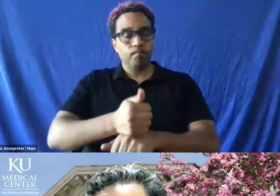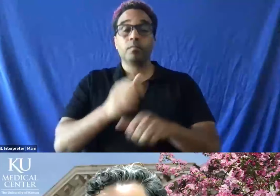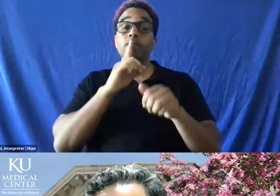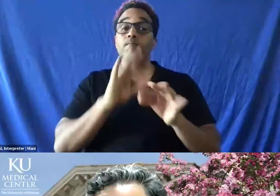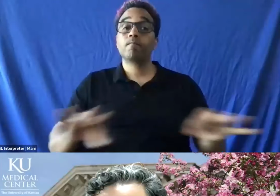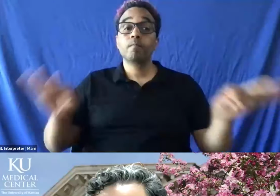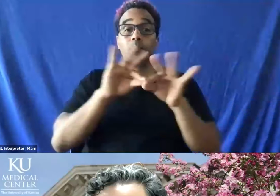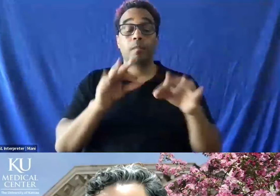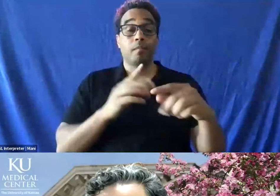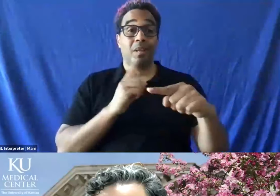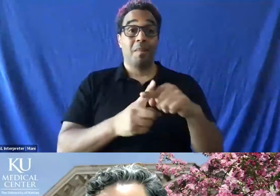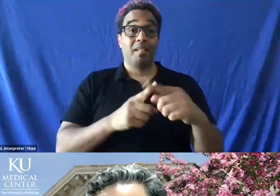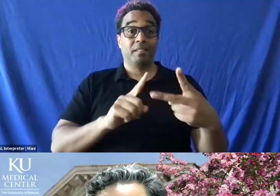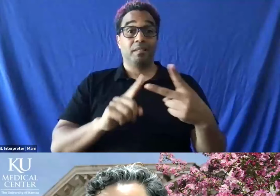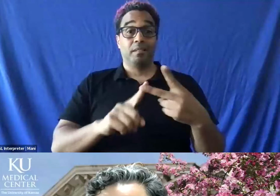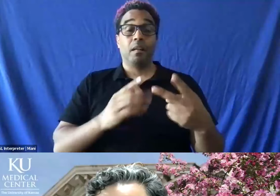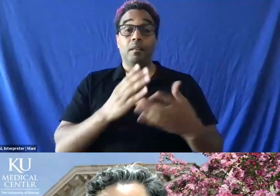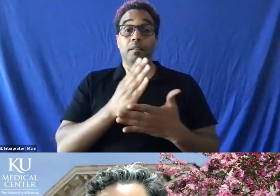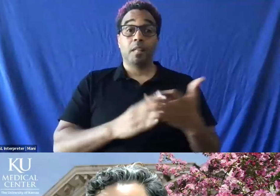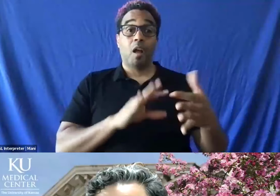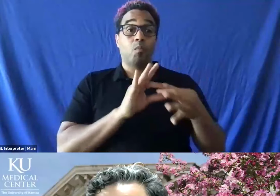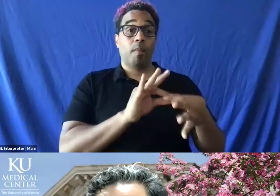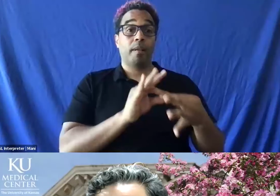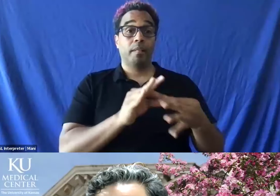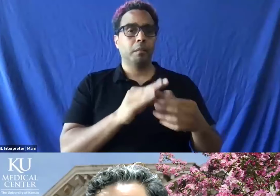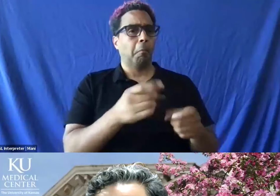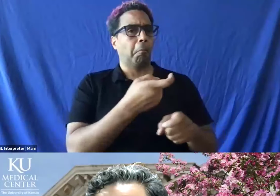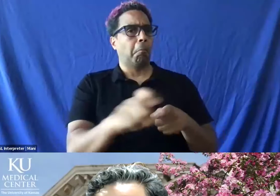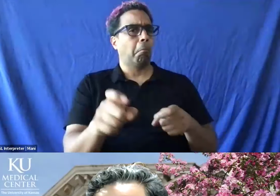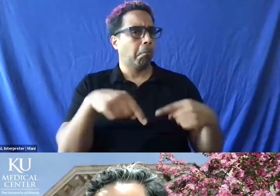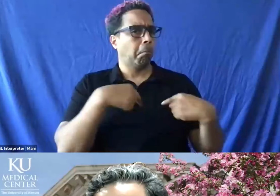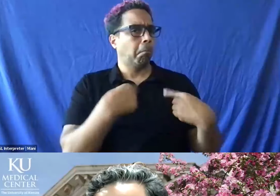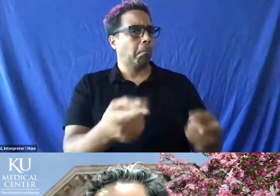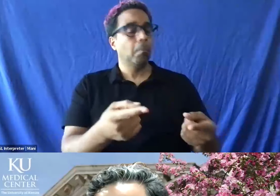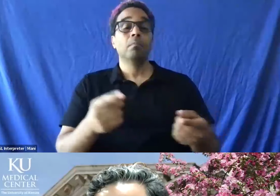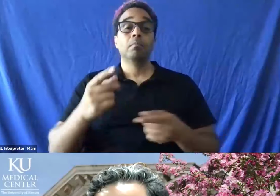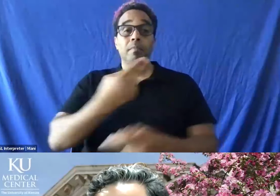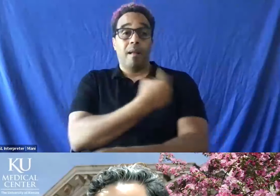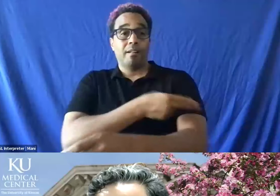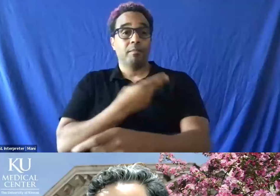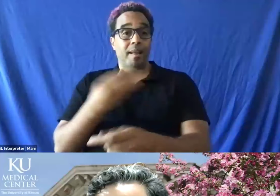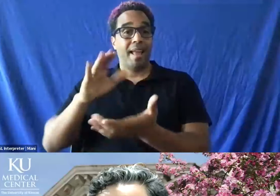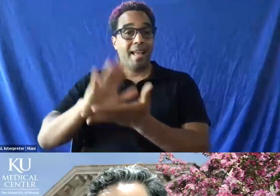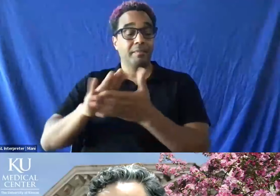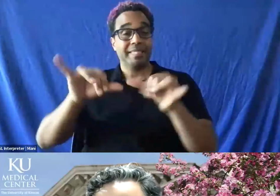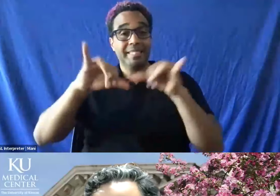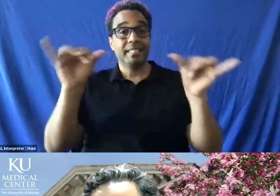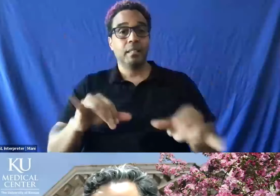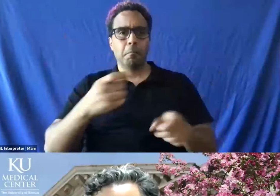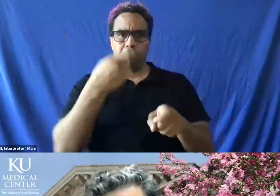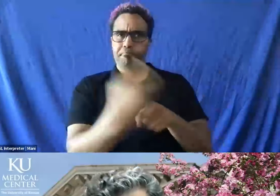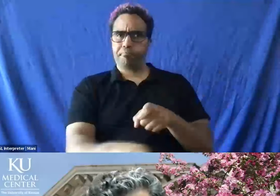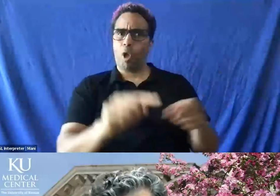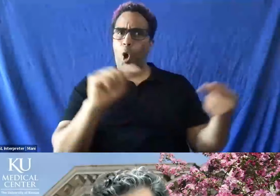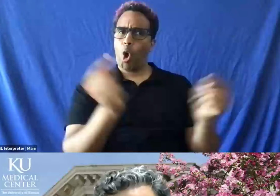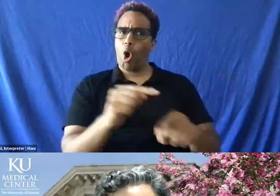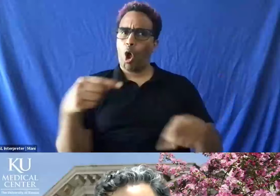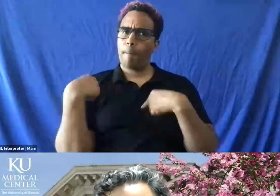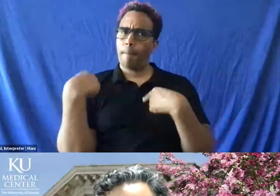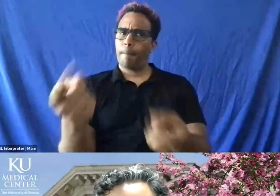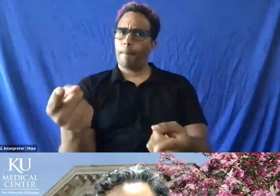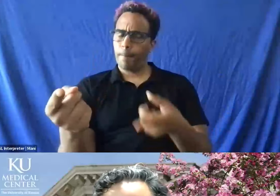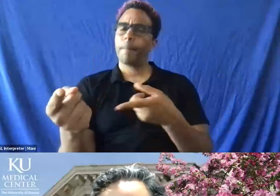some of the relationships in communities where hospitals and academic systems have been complicit in harming their constituents